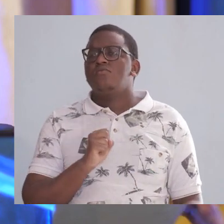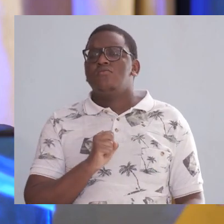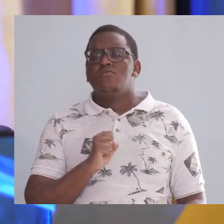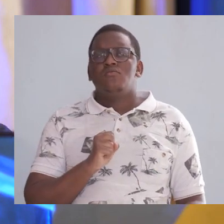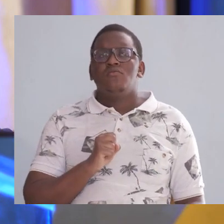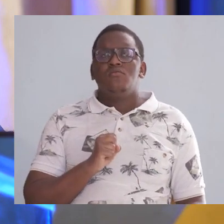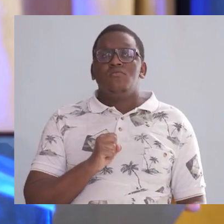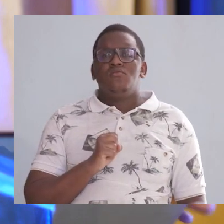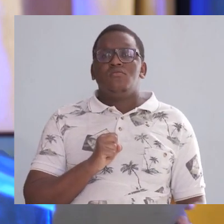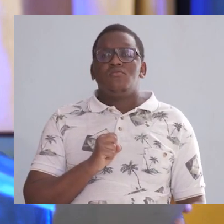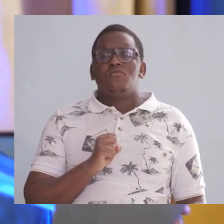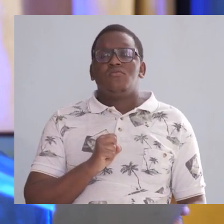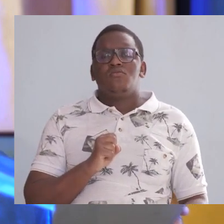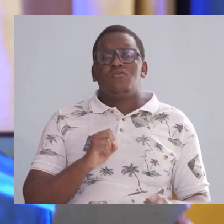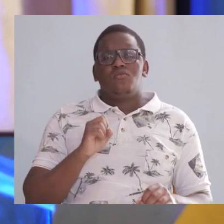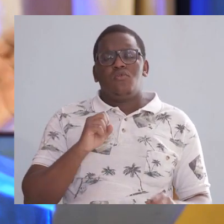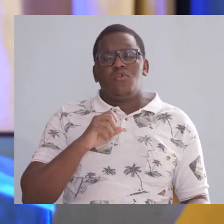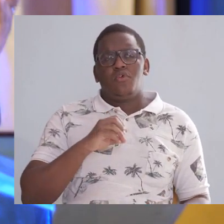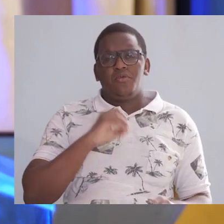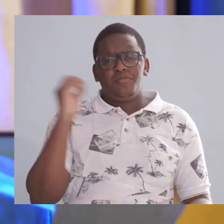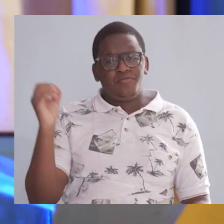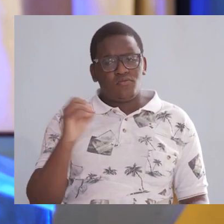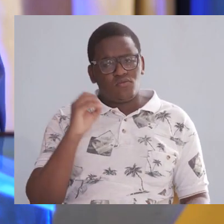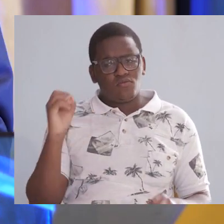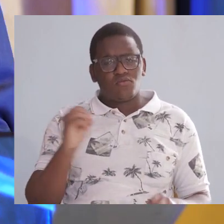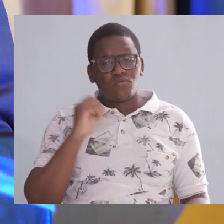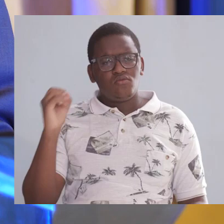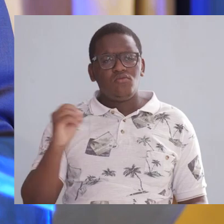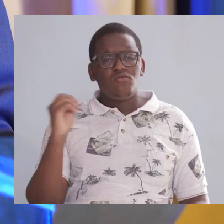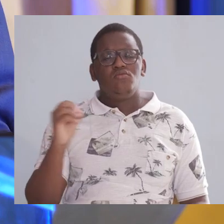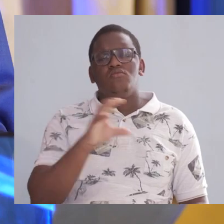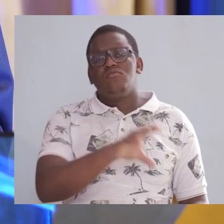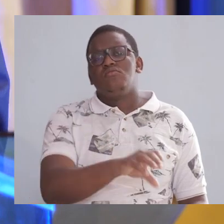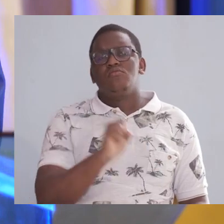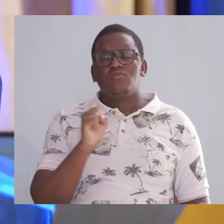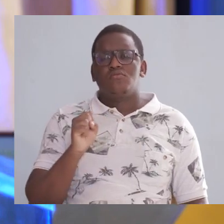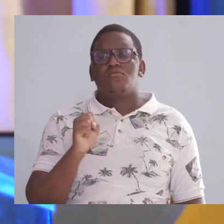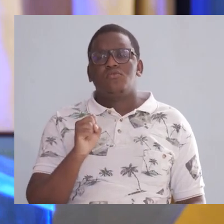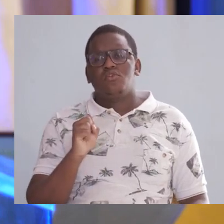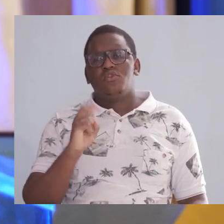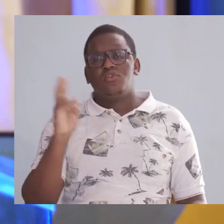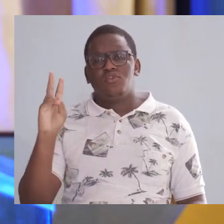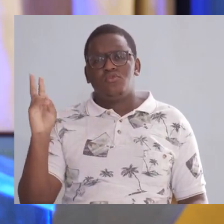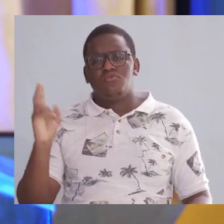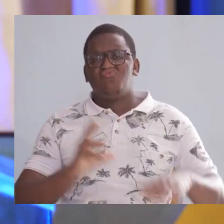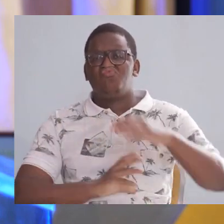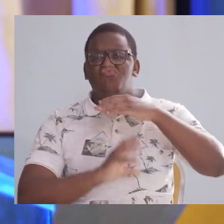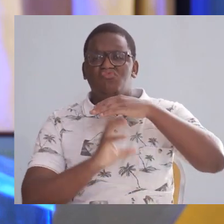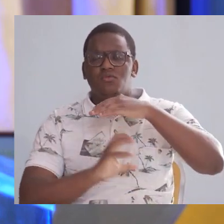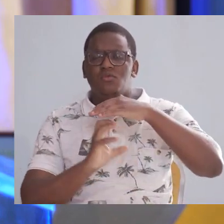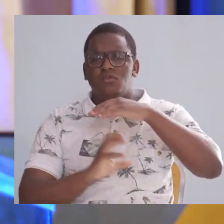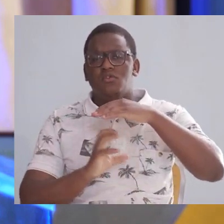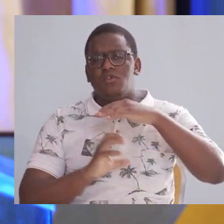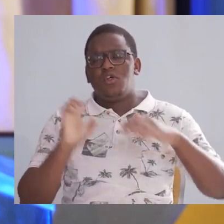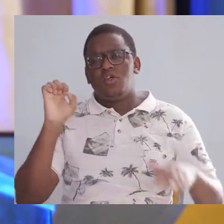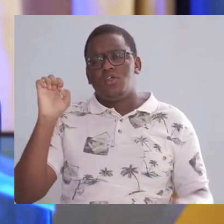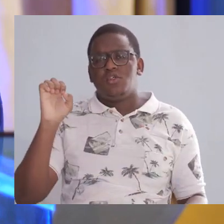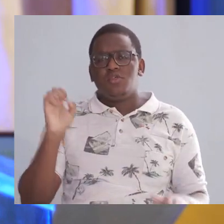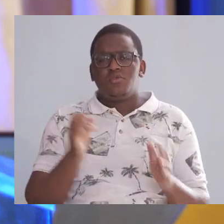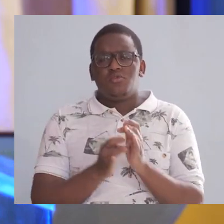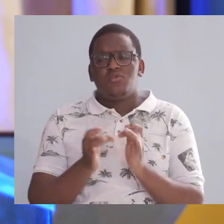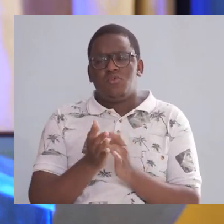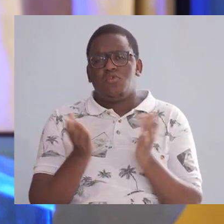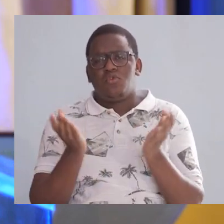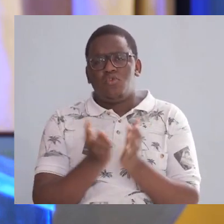or the teaching against theft. And this finds its anchor in the seventh commandment, Exodus chapter 20, verse 15, that says, you shall not